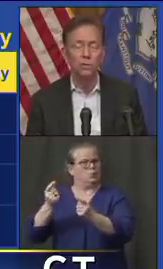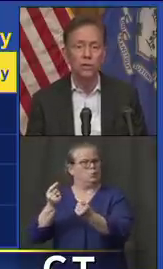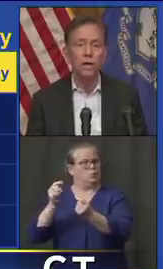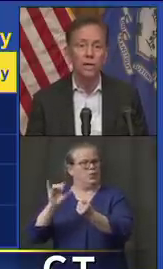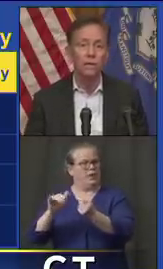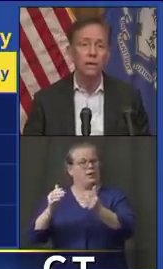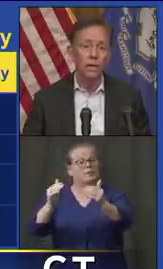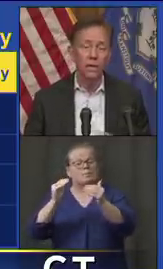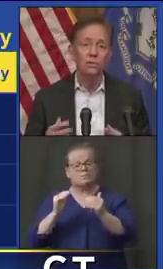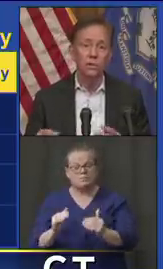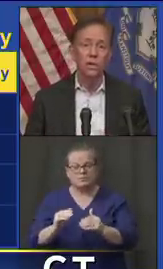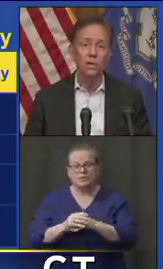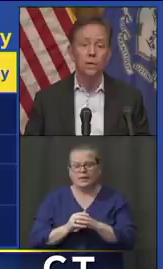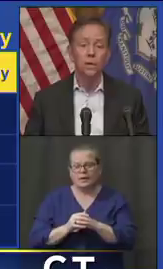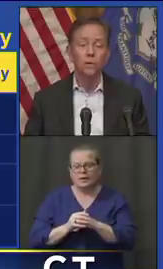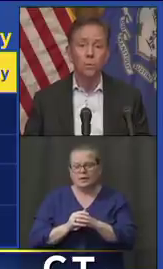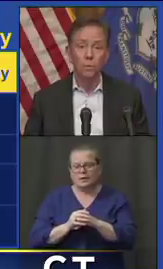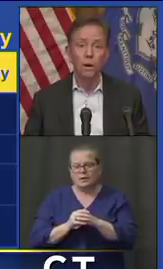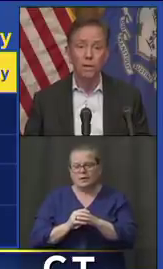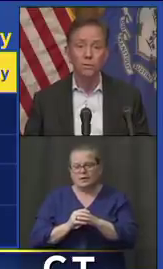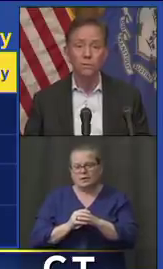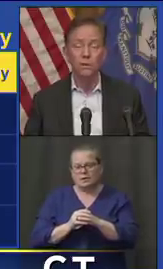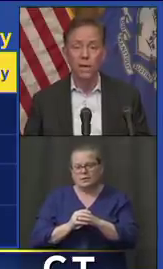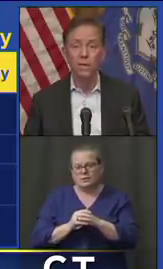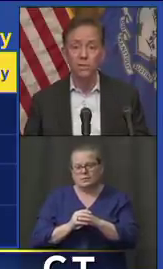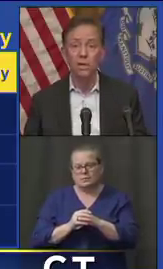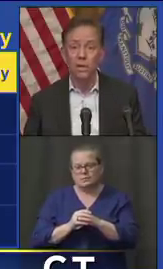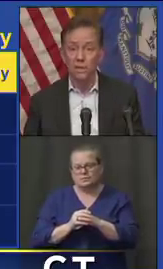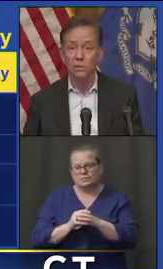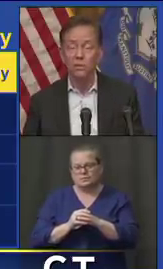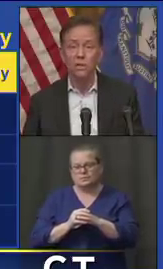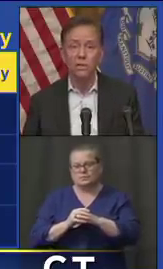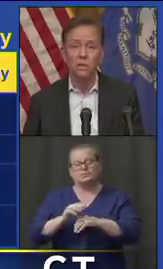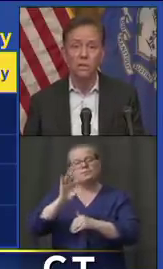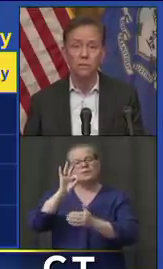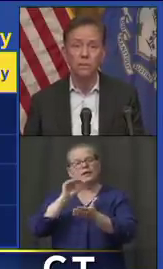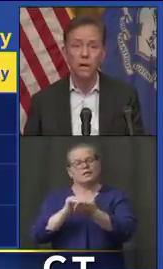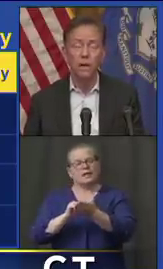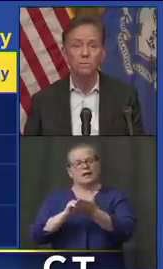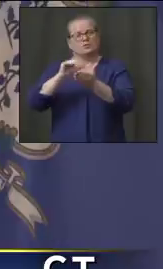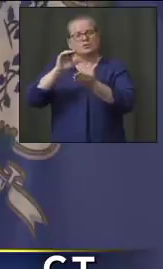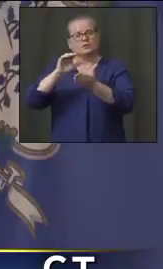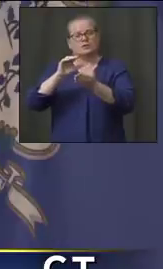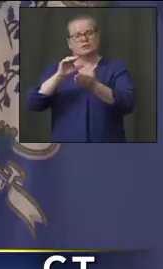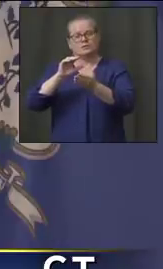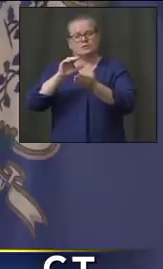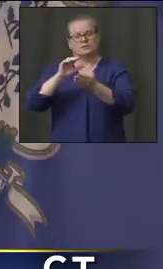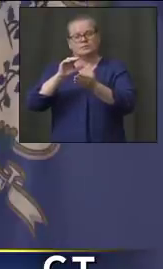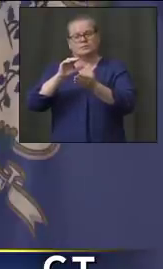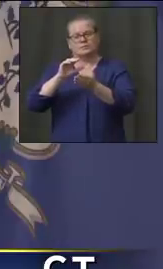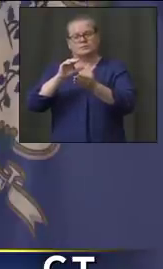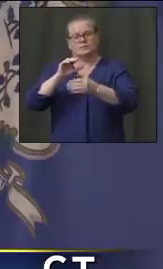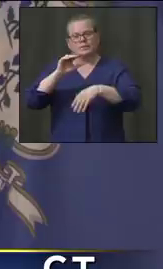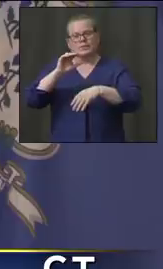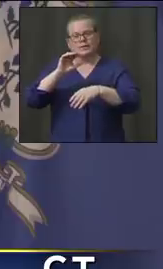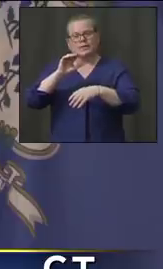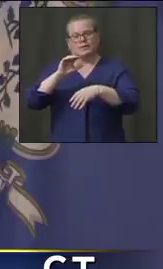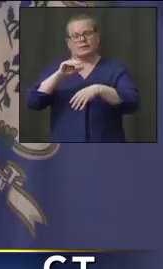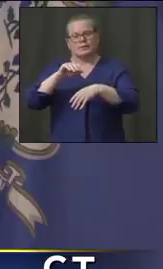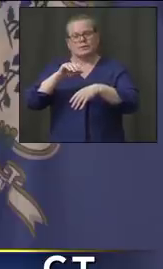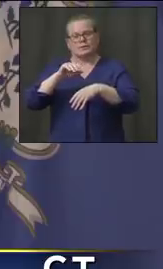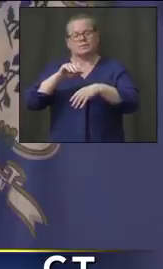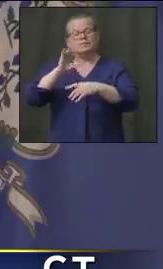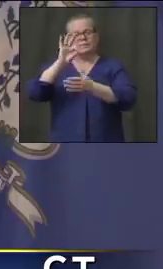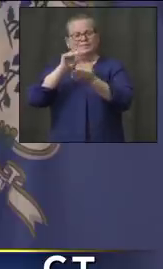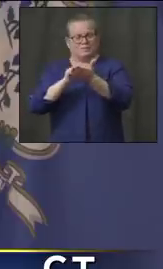Rudy and Jane yesterday what a positive case is and how scary it can be. With